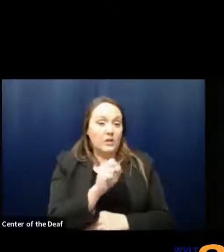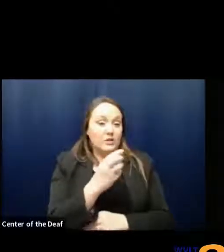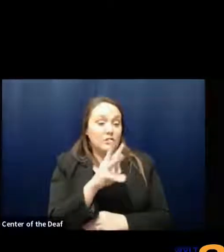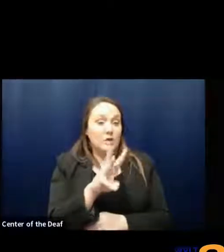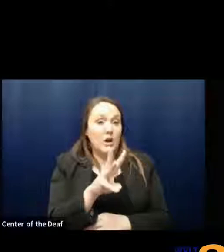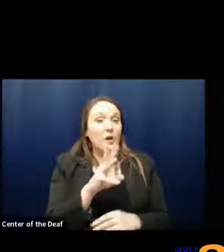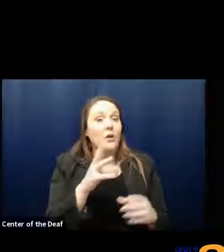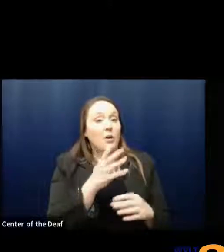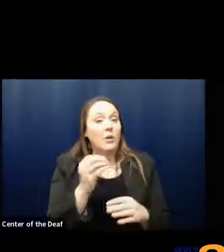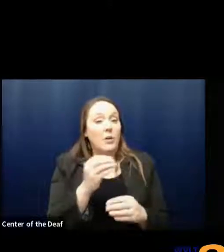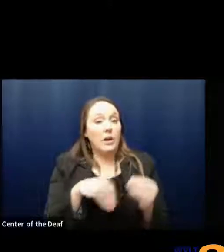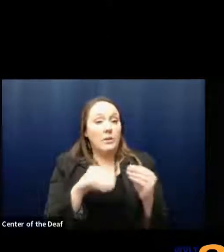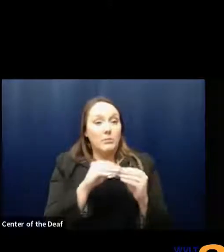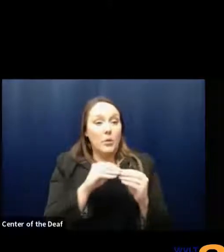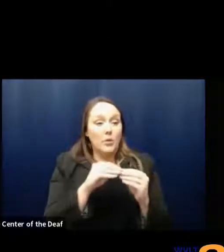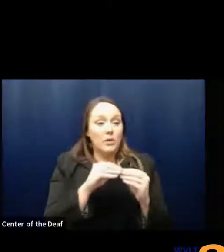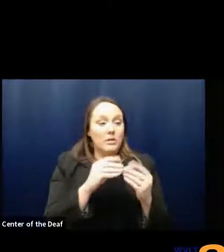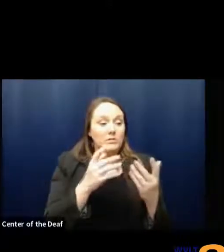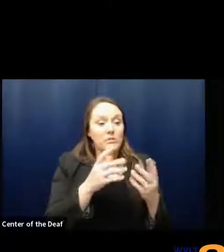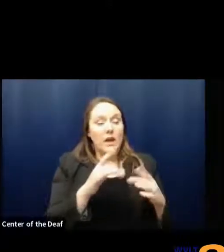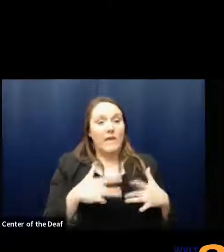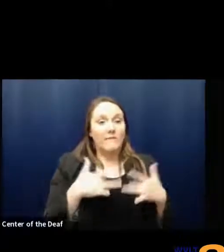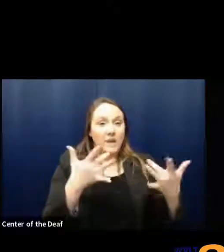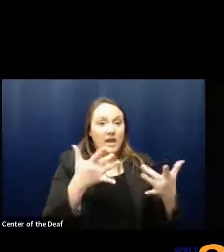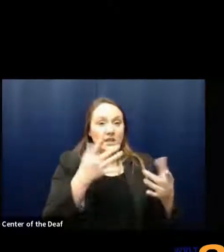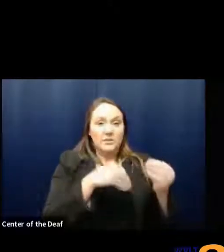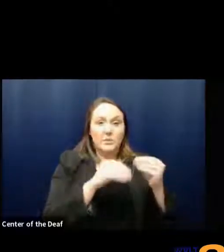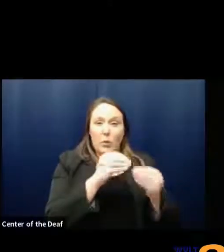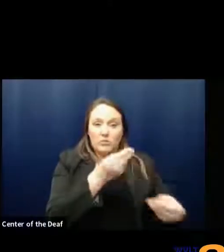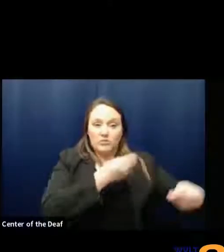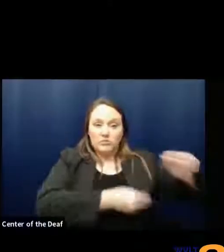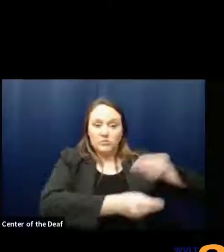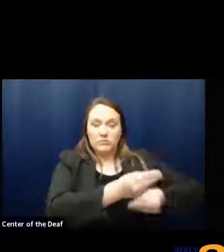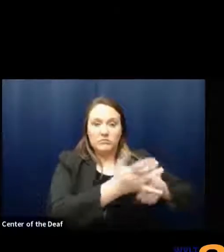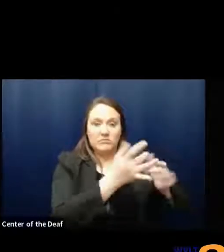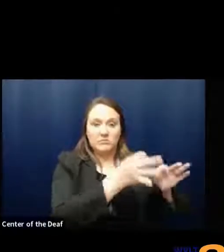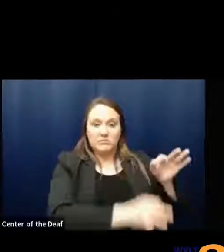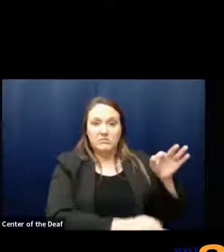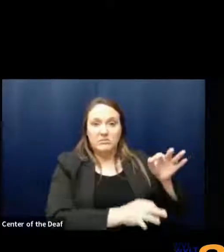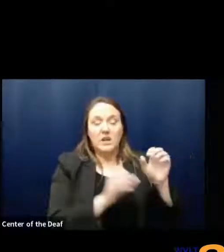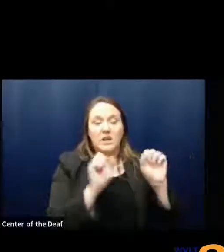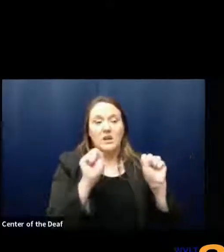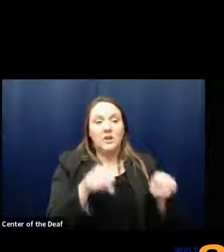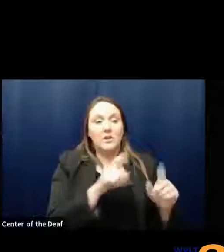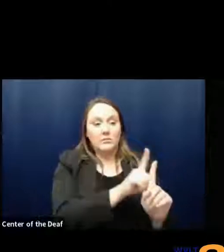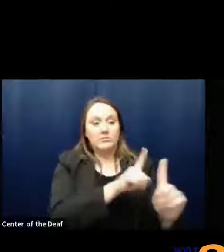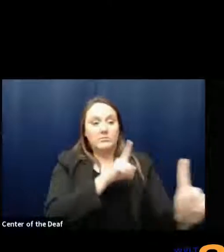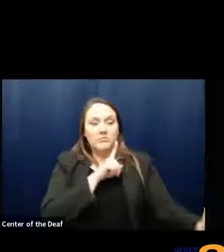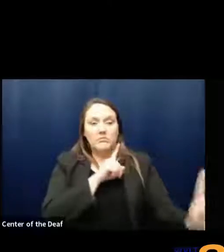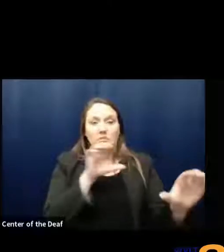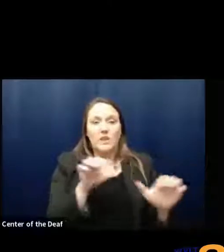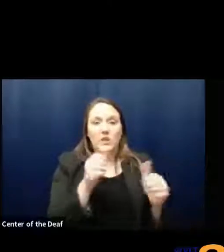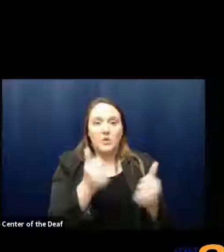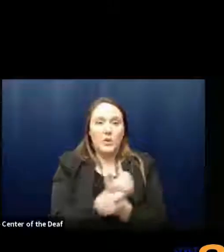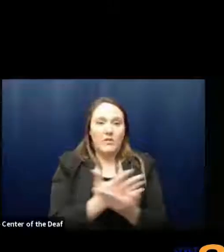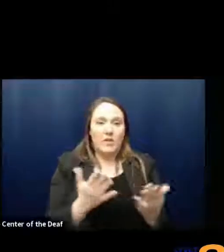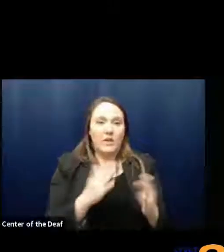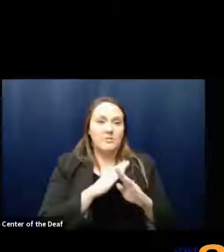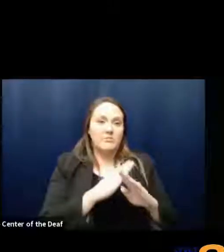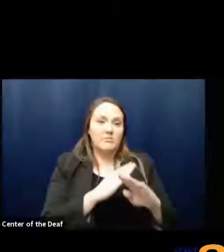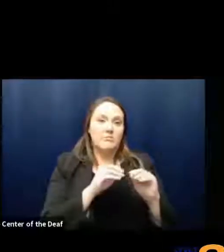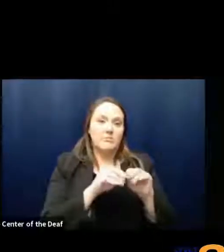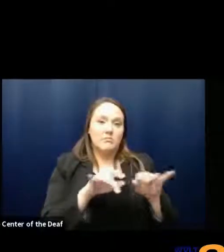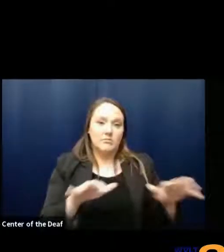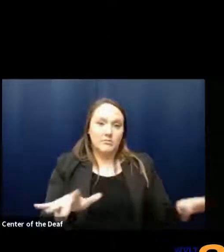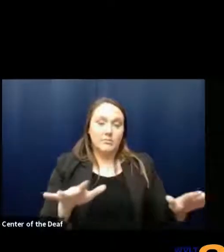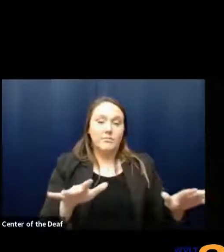more transactional, that people are wearing their mask and they're staying socially distanced and doing all the things to help prevent the spread of disease. So